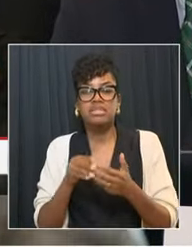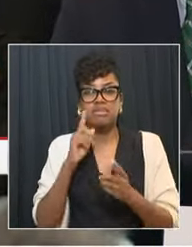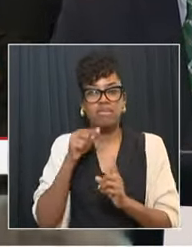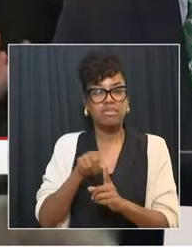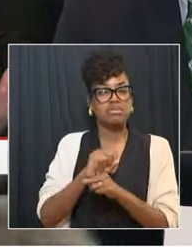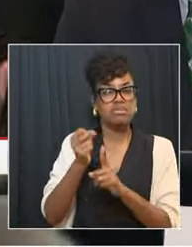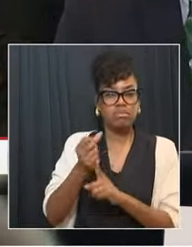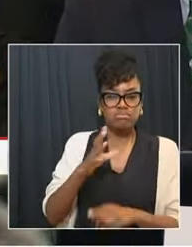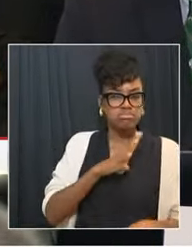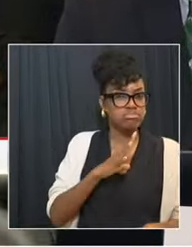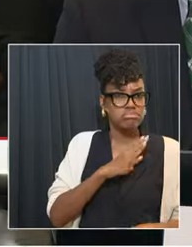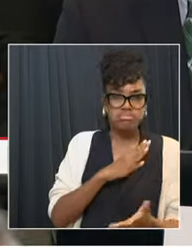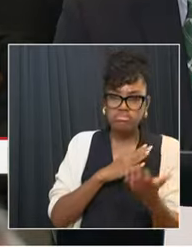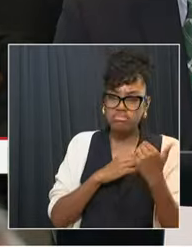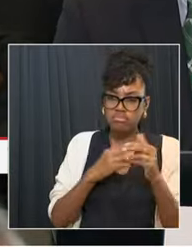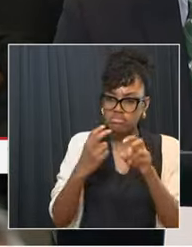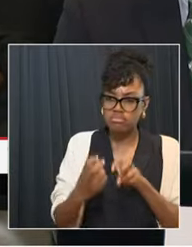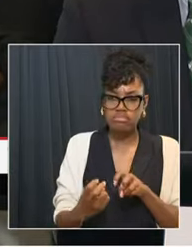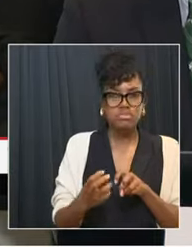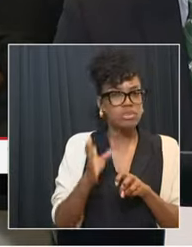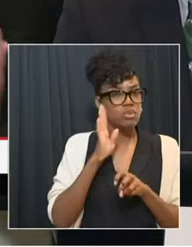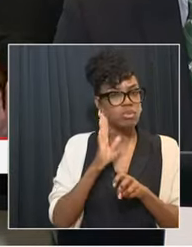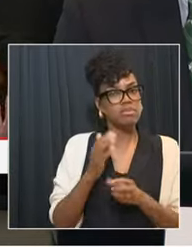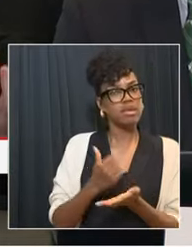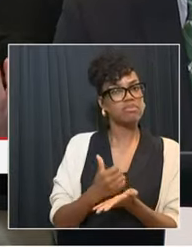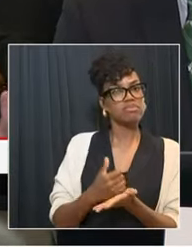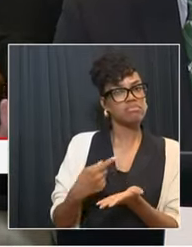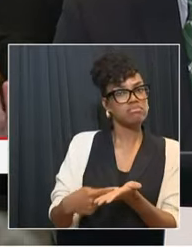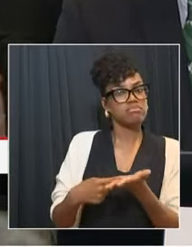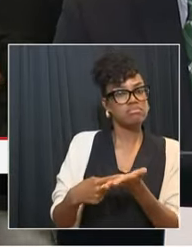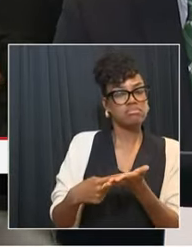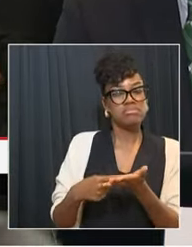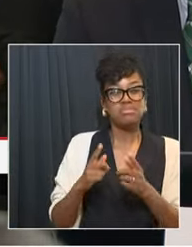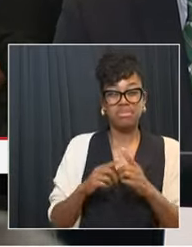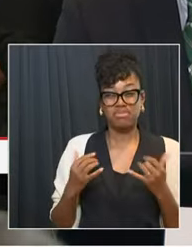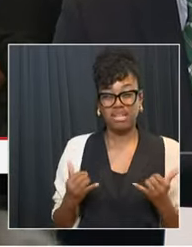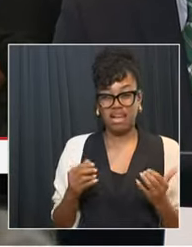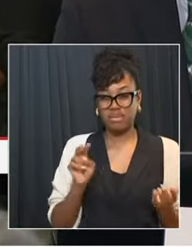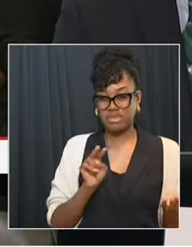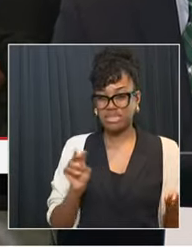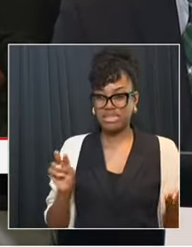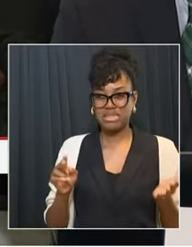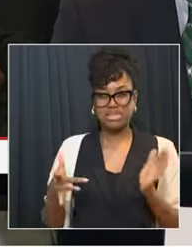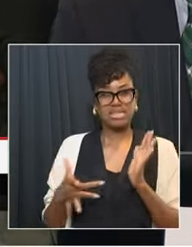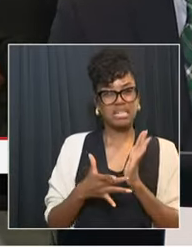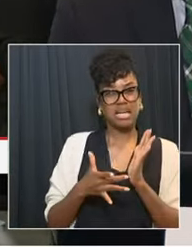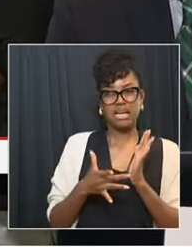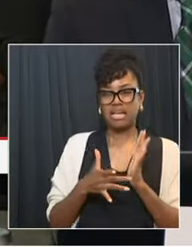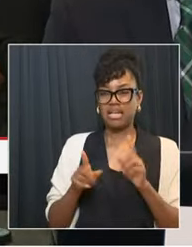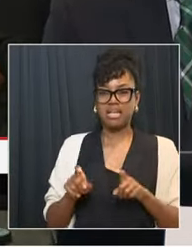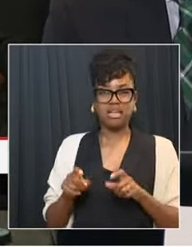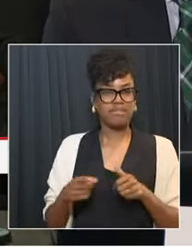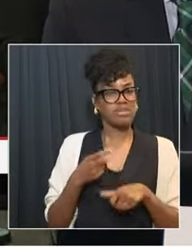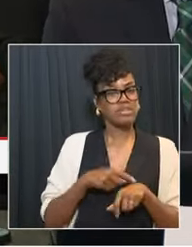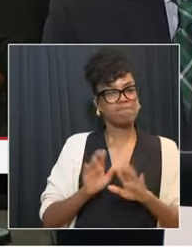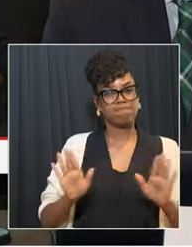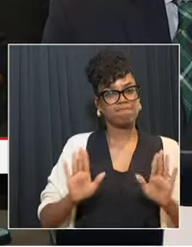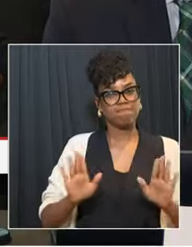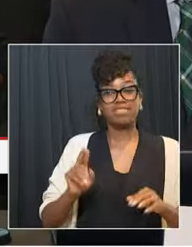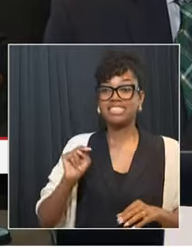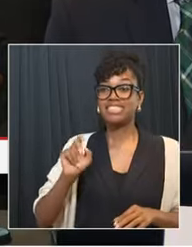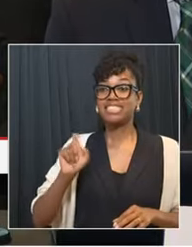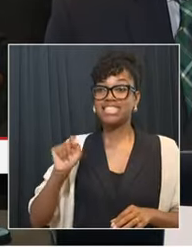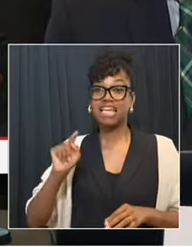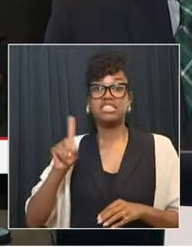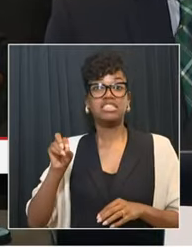instances, I think that would benefit. But for the most part, they are designed to be net zero. Gotcha. And then